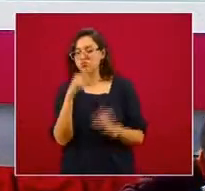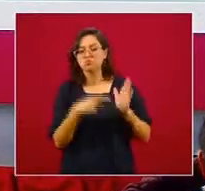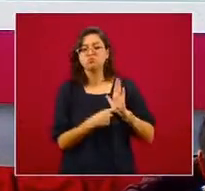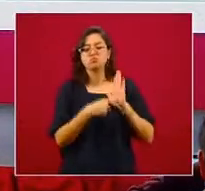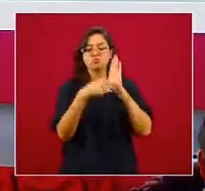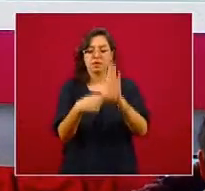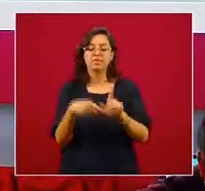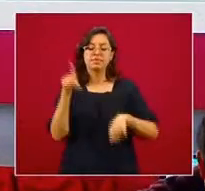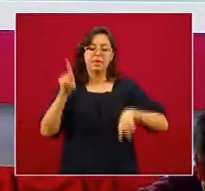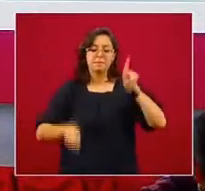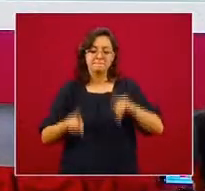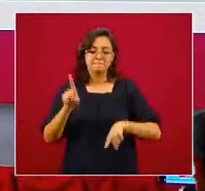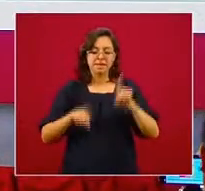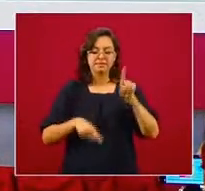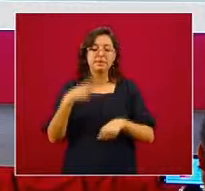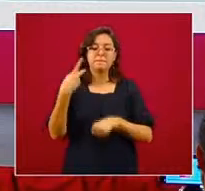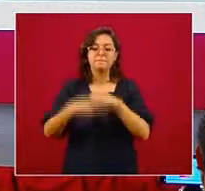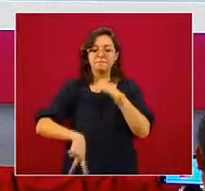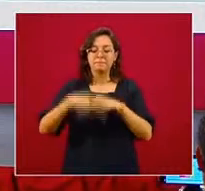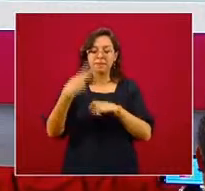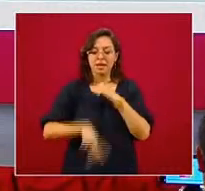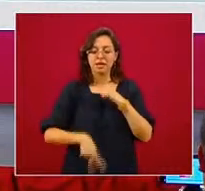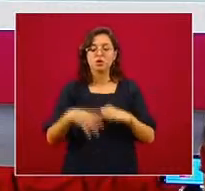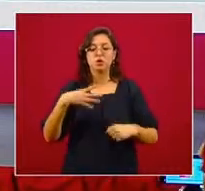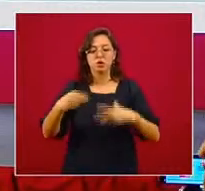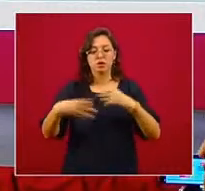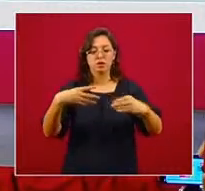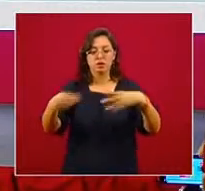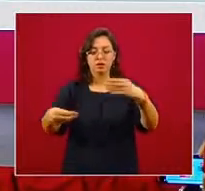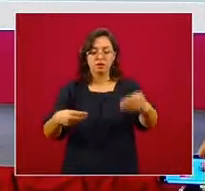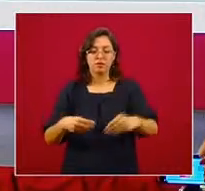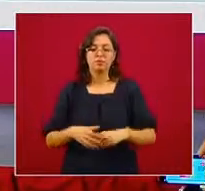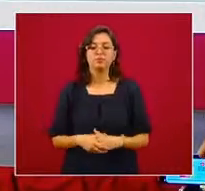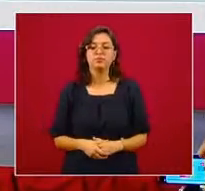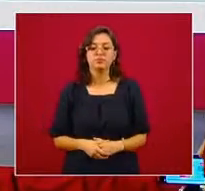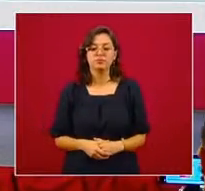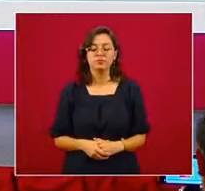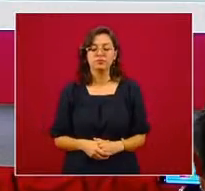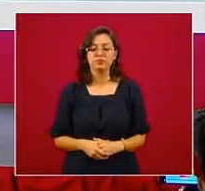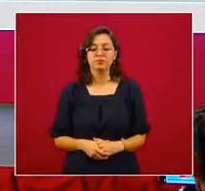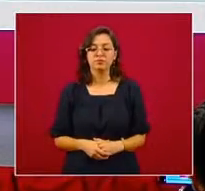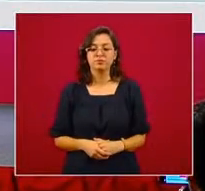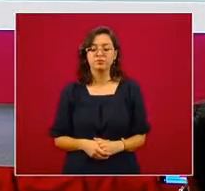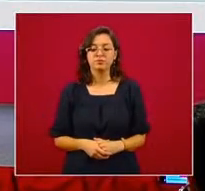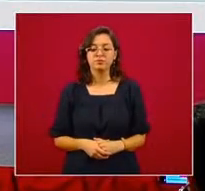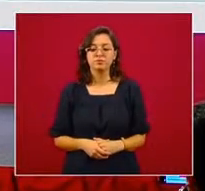you can perform according to the epidemiological risk level.